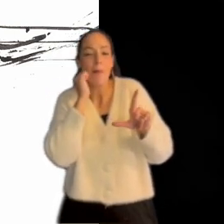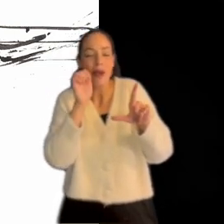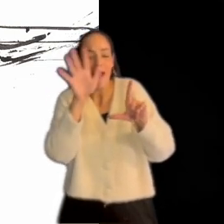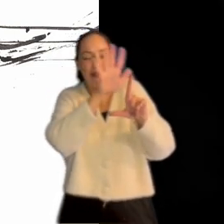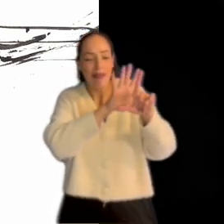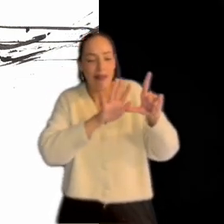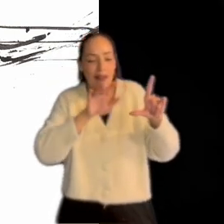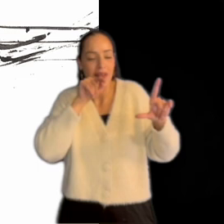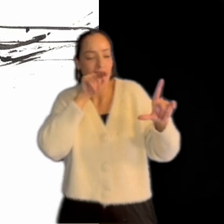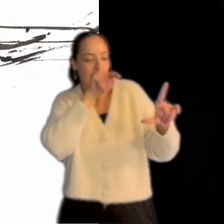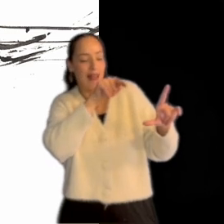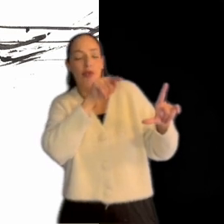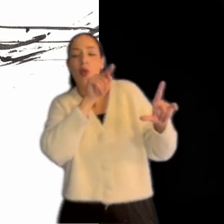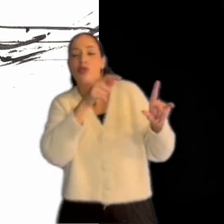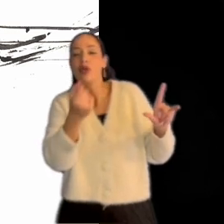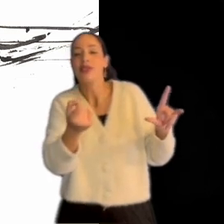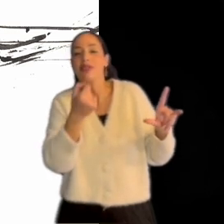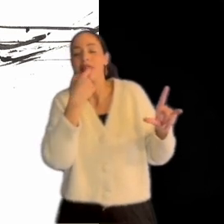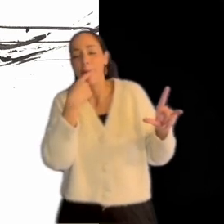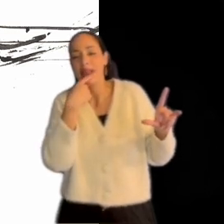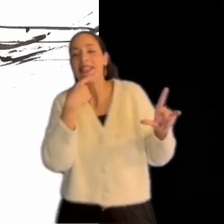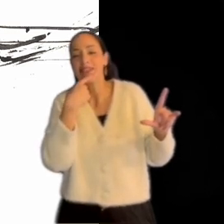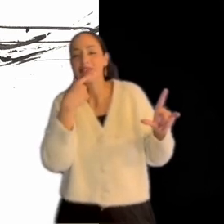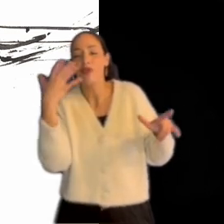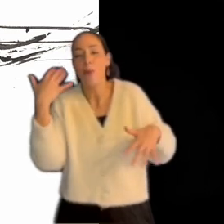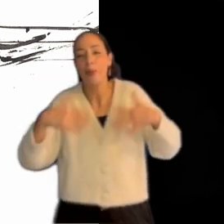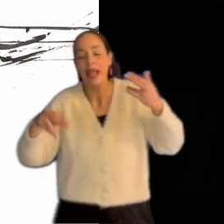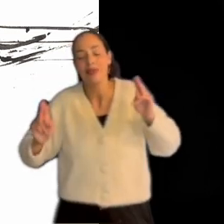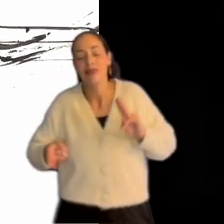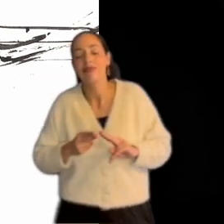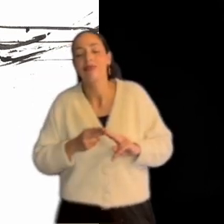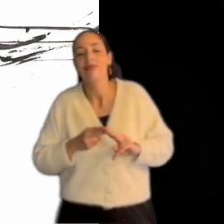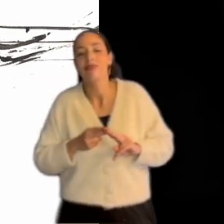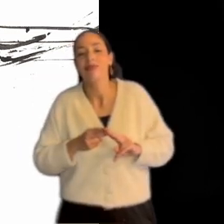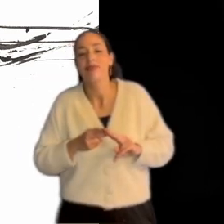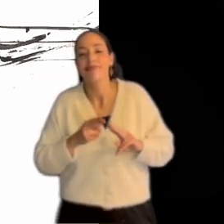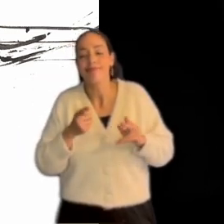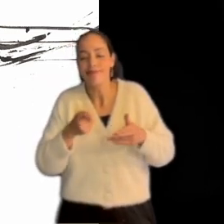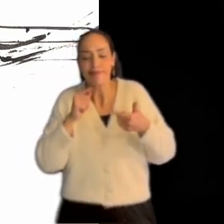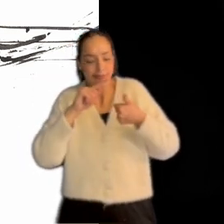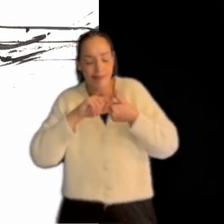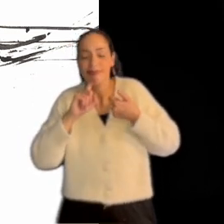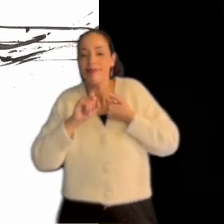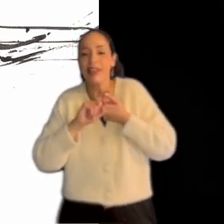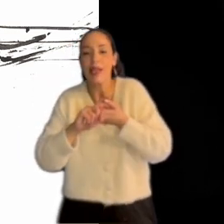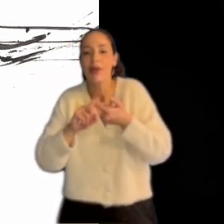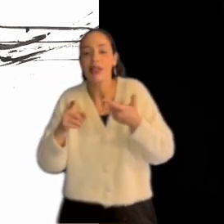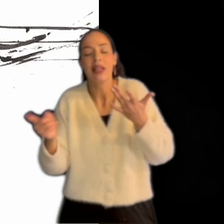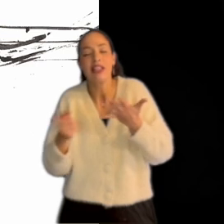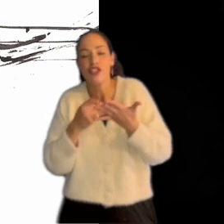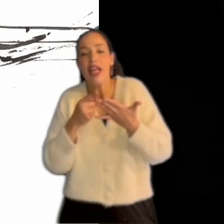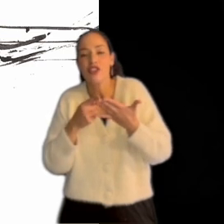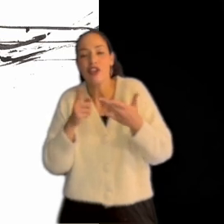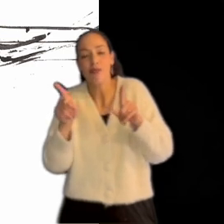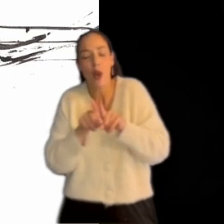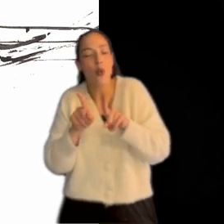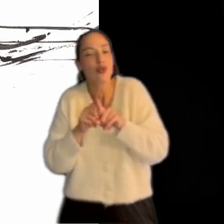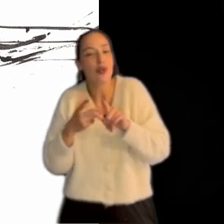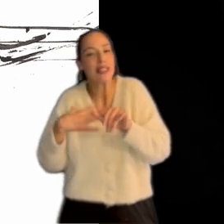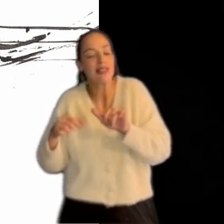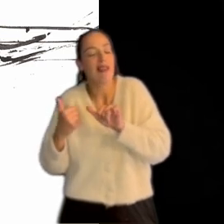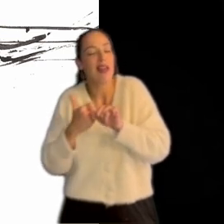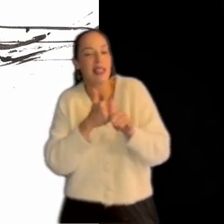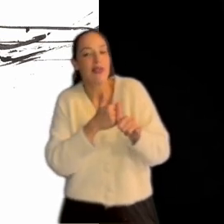intervention may be necessary. These could include medication to assist with specific difficulties, such as disturbed sleep, low mood or